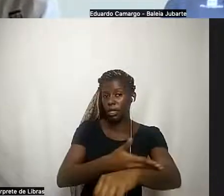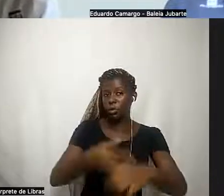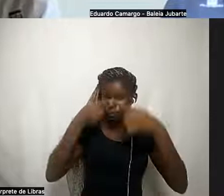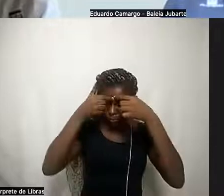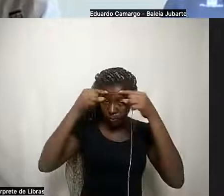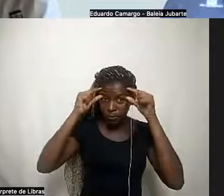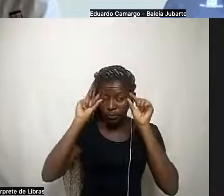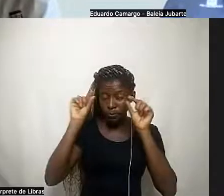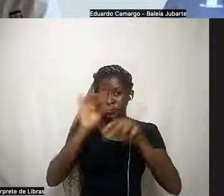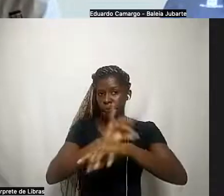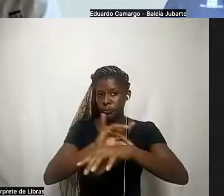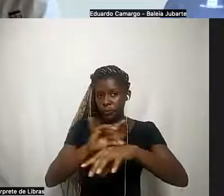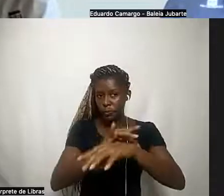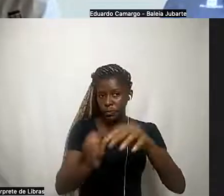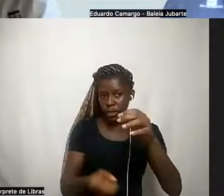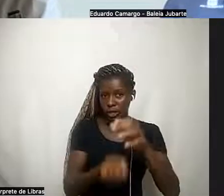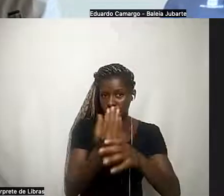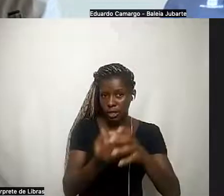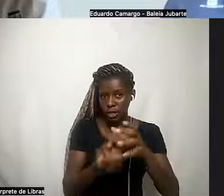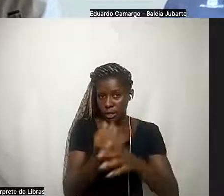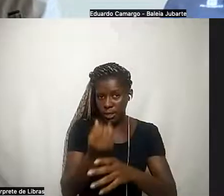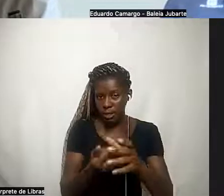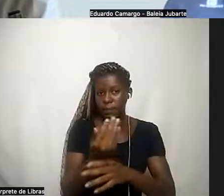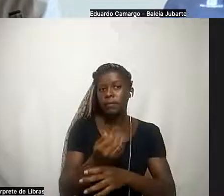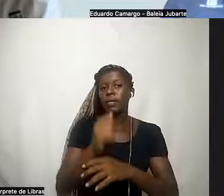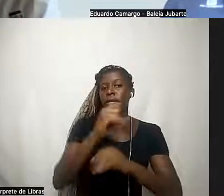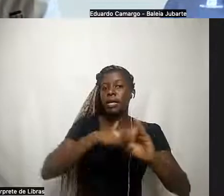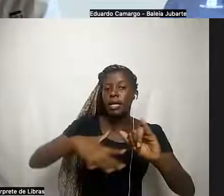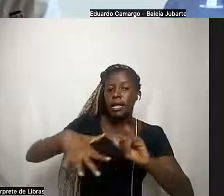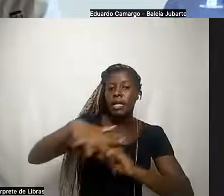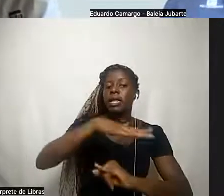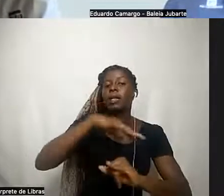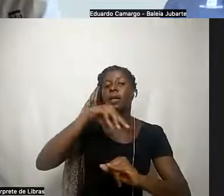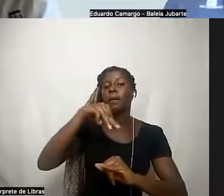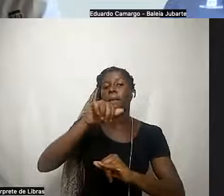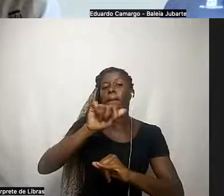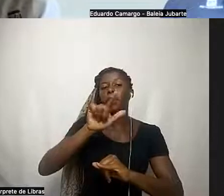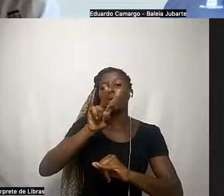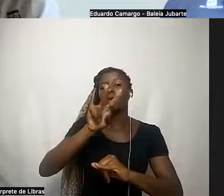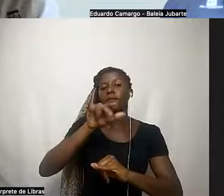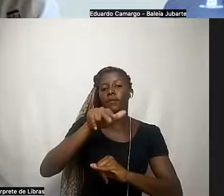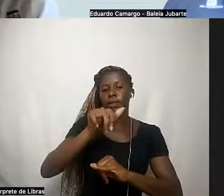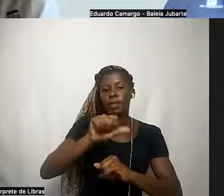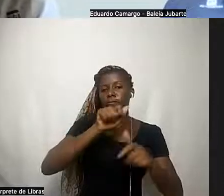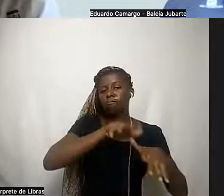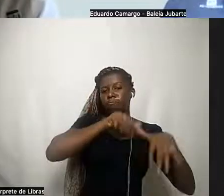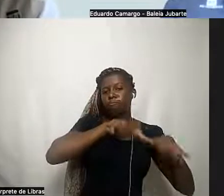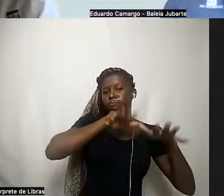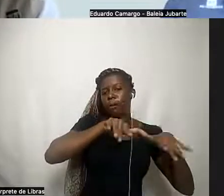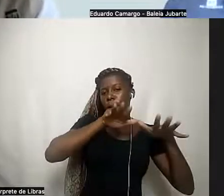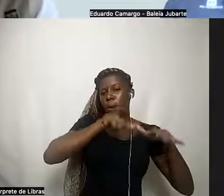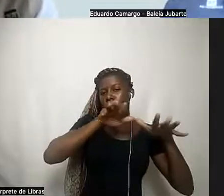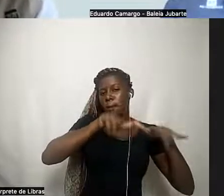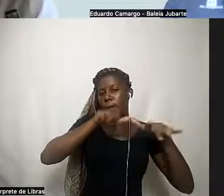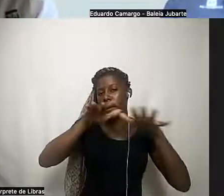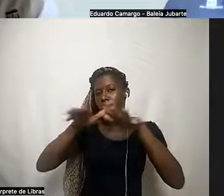it reproduces in the Falkland Islands. It's a big colony where they reproduce. And it migrates from that